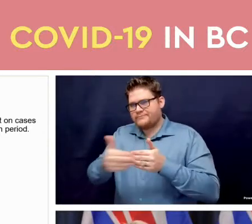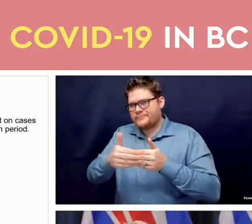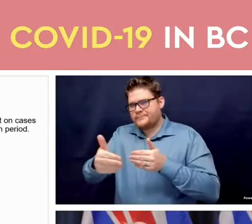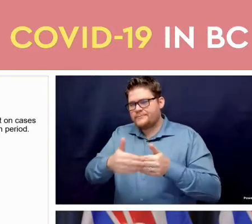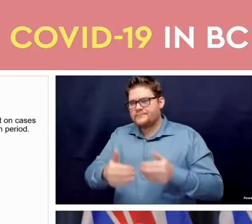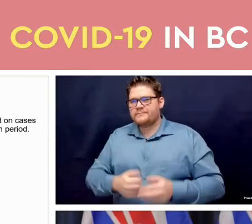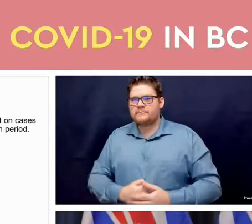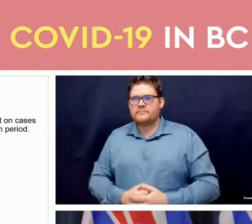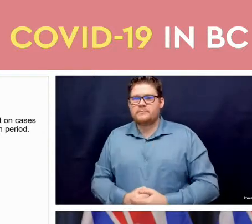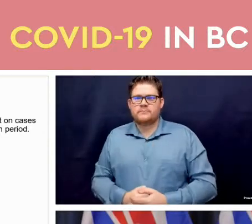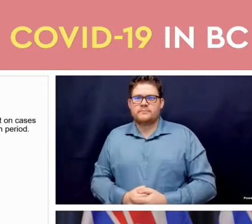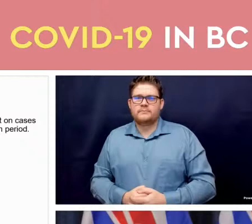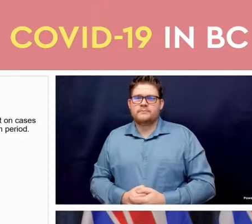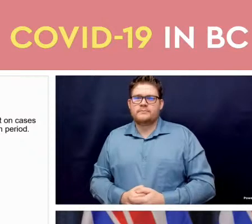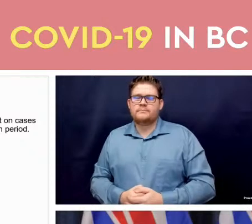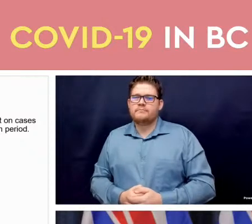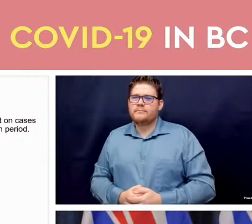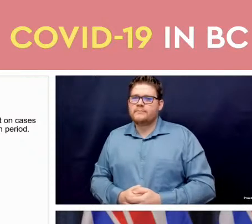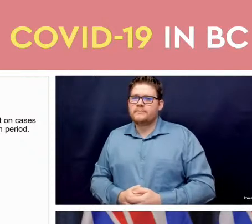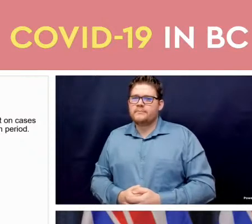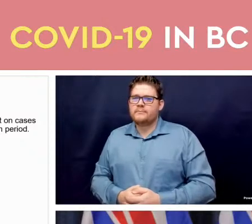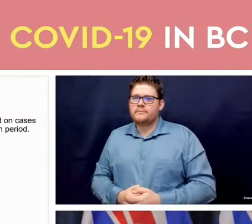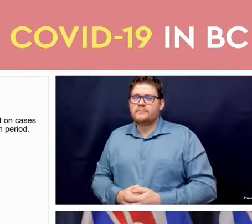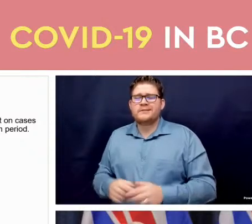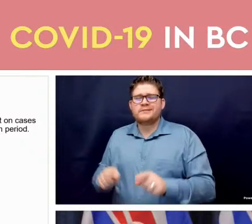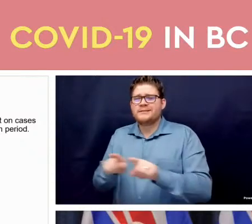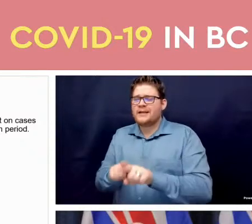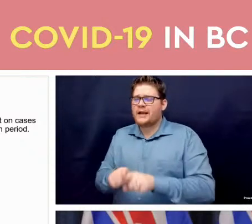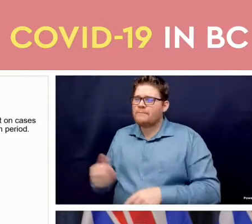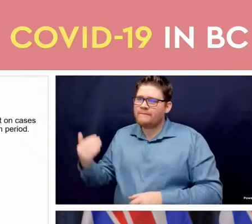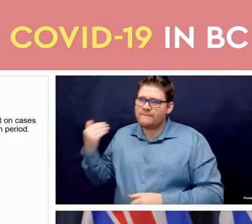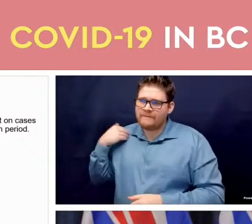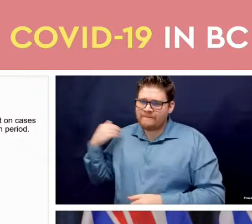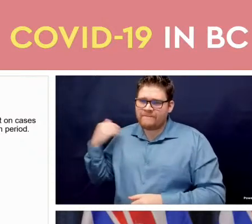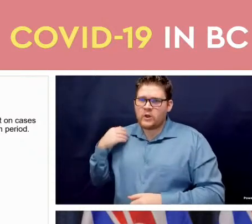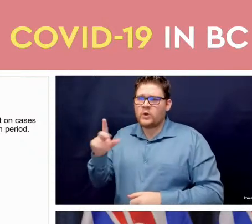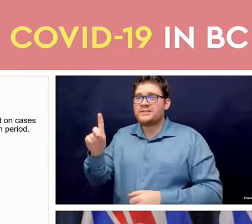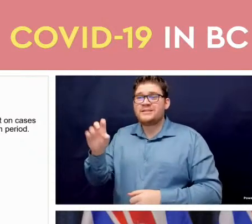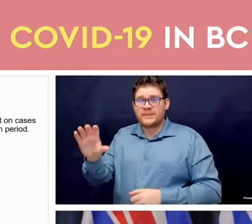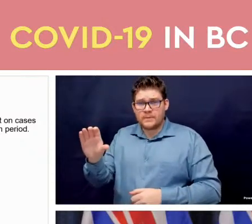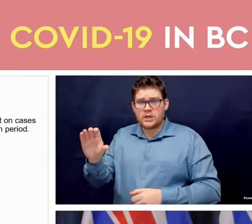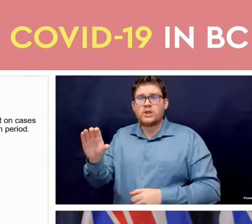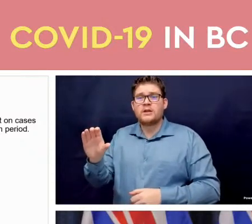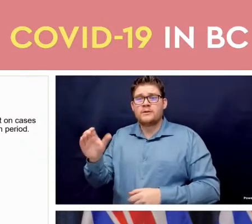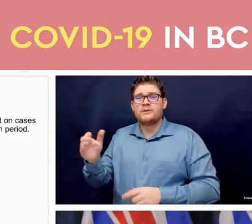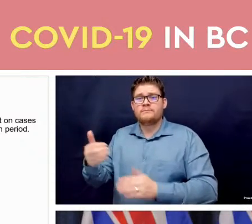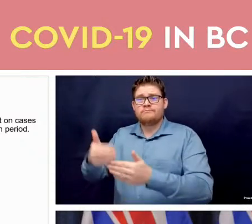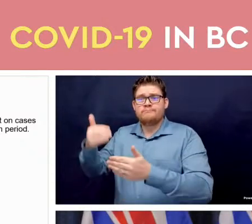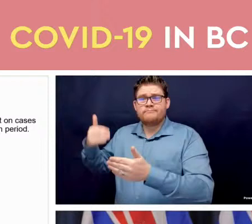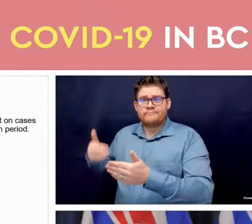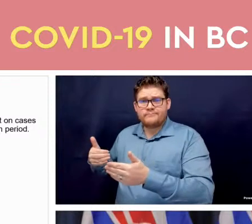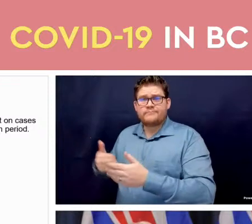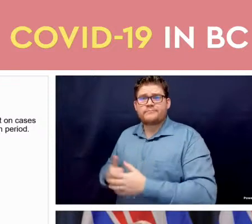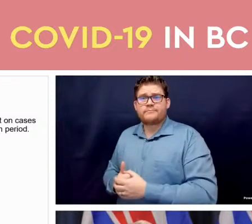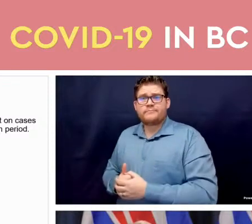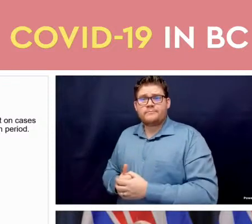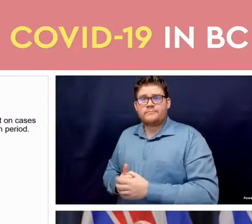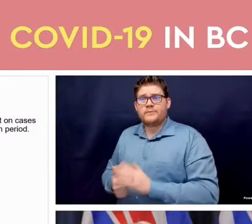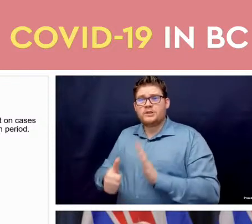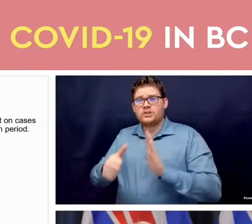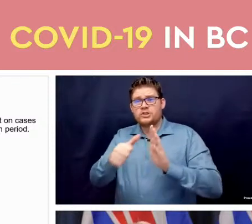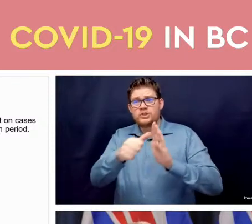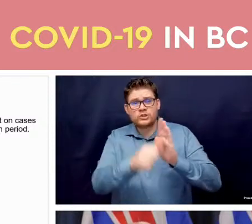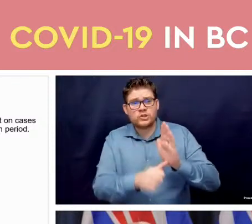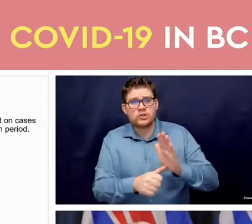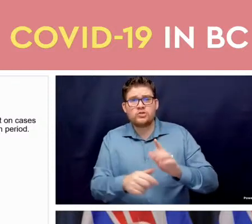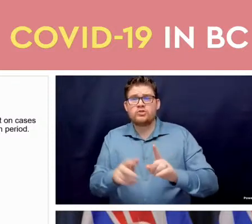like stopping of non-urgent surgeries, backfilling, health human resource management,